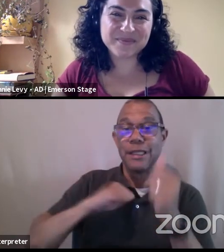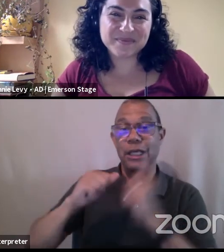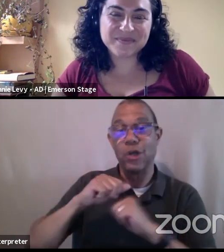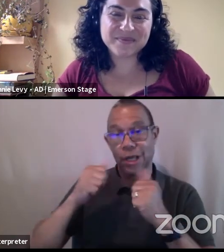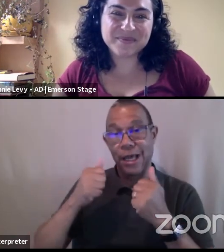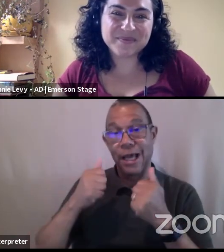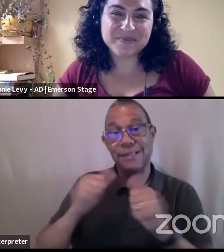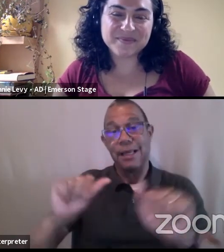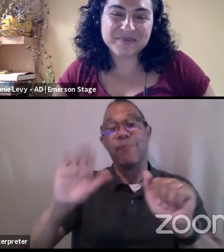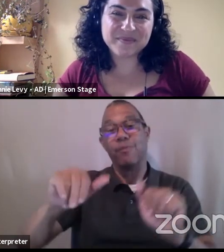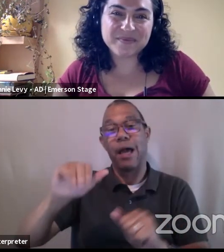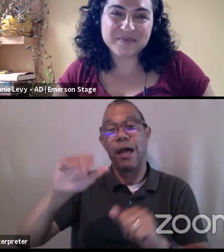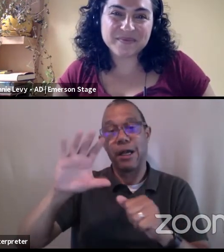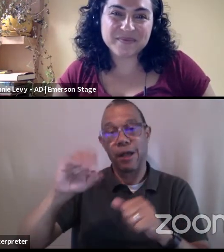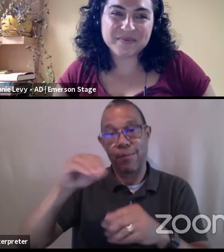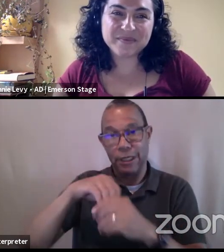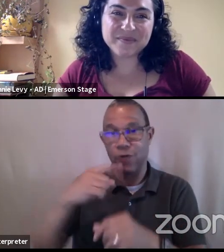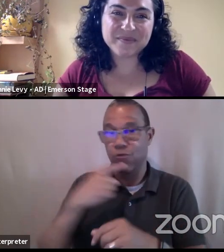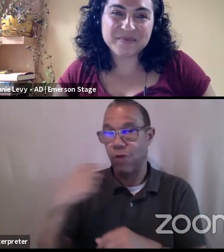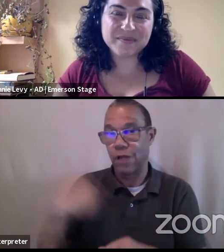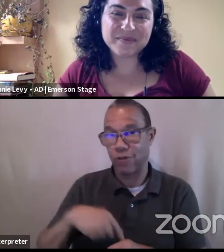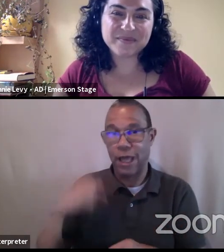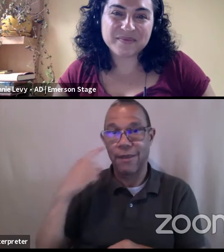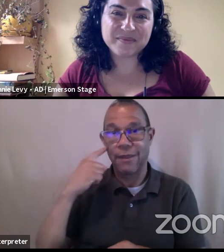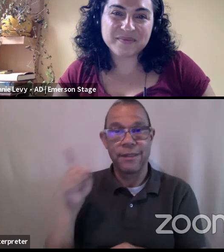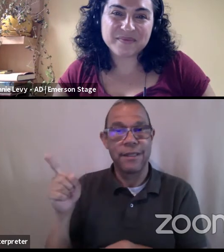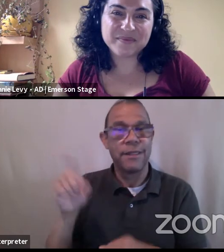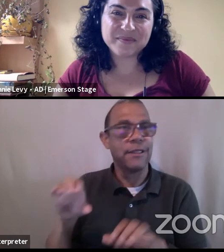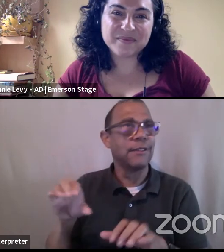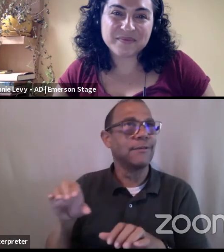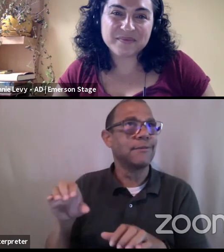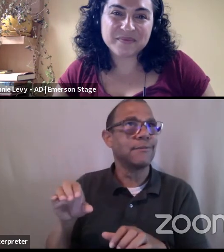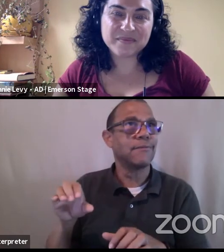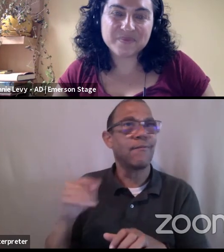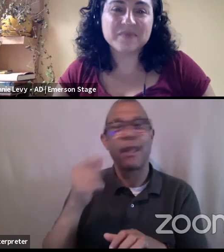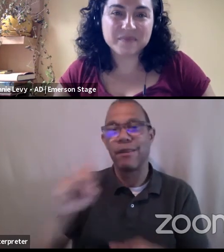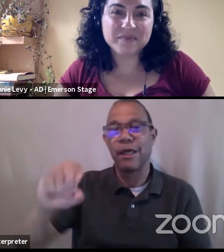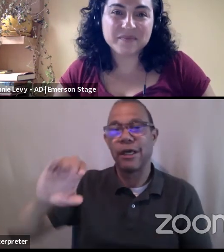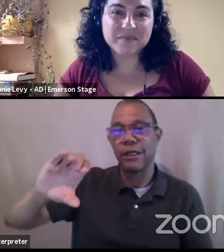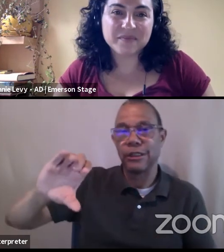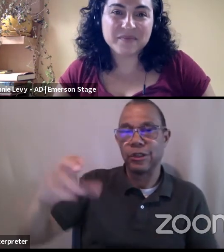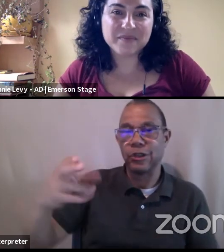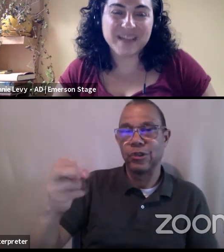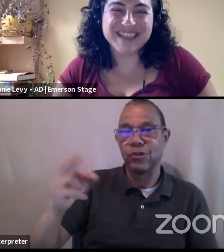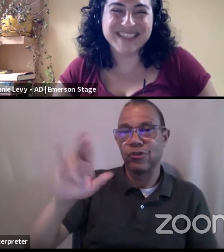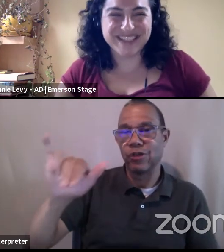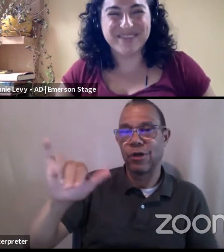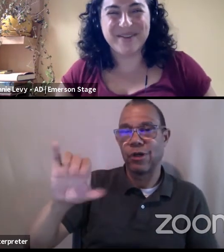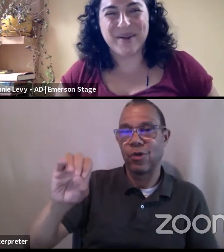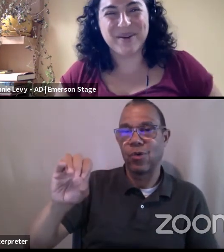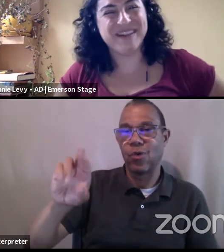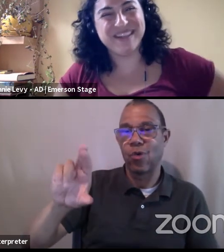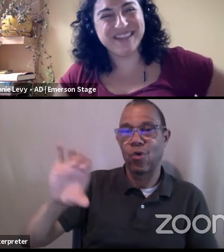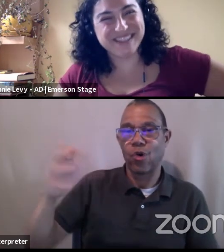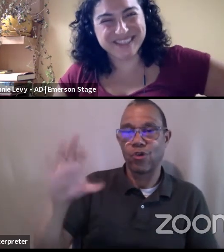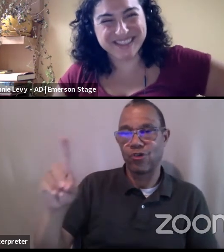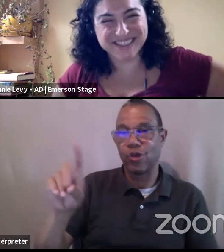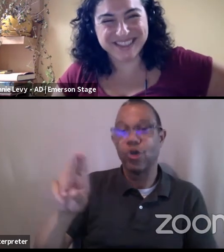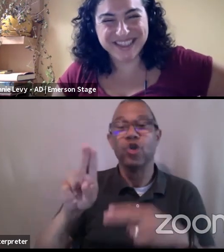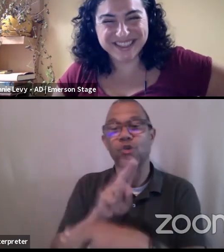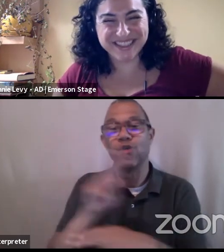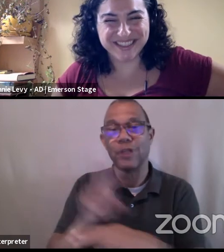a company in russia that did uh i think they they did the cherry orchard using minecraft yeah i saw